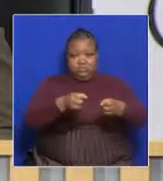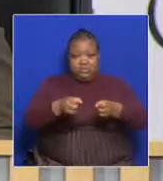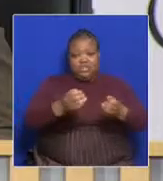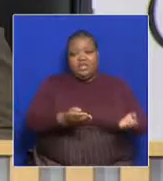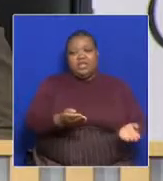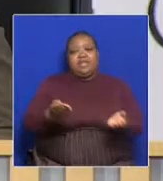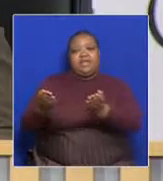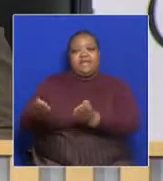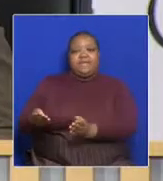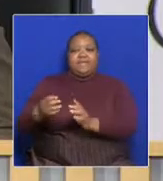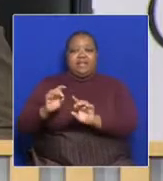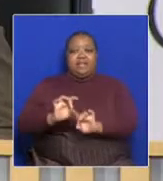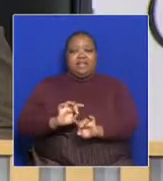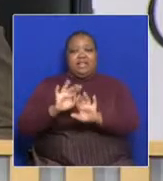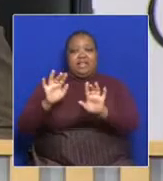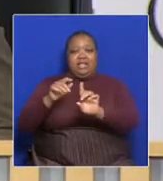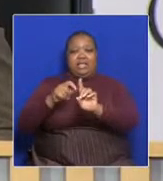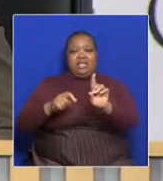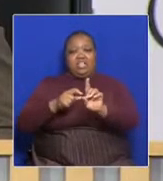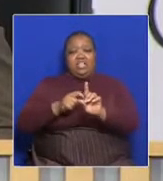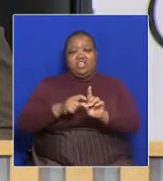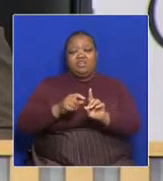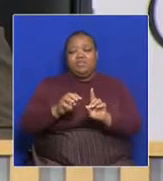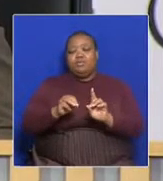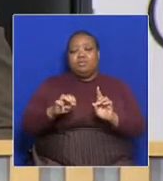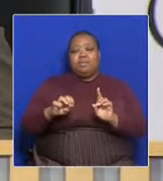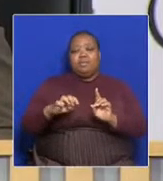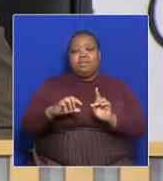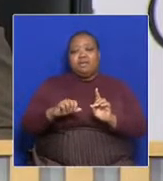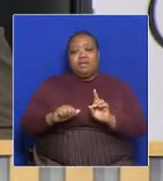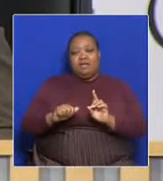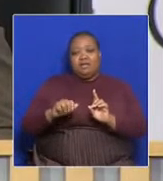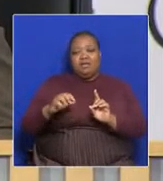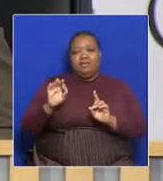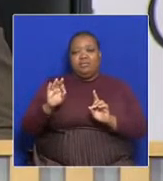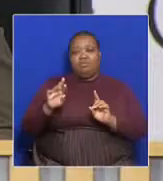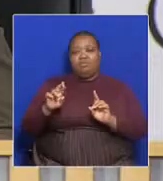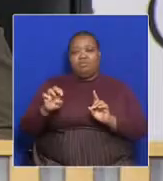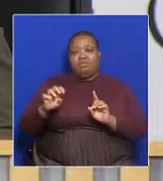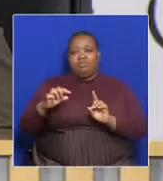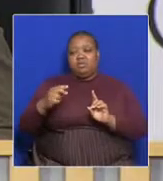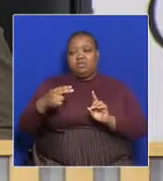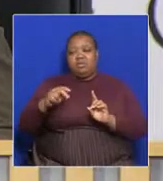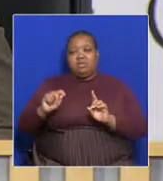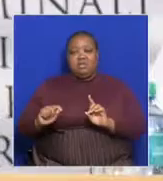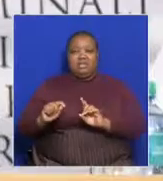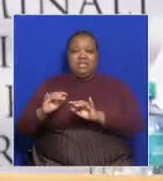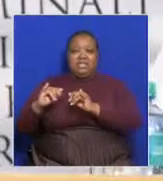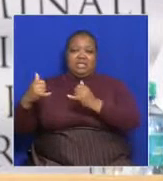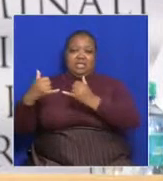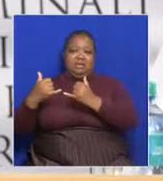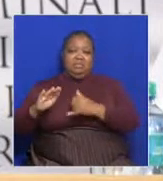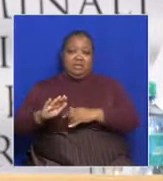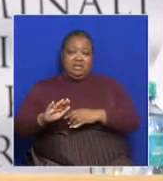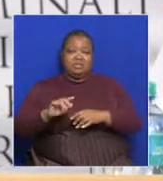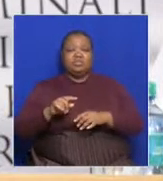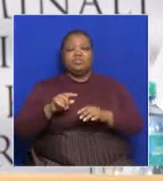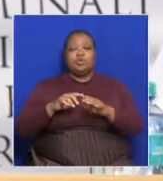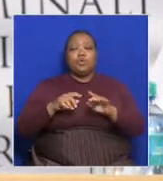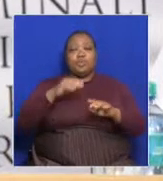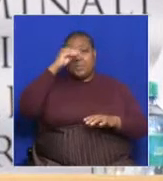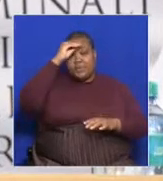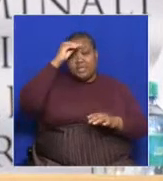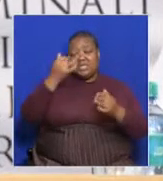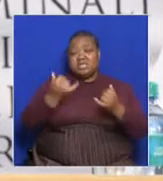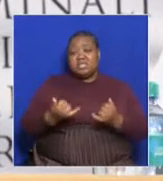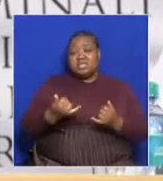Mega Freight. So there's no need for the police now to have any interaction with that container. So the clearing